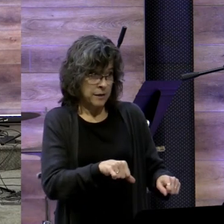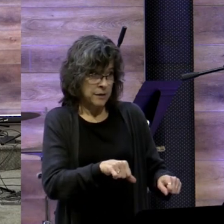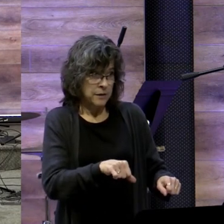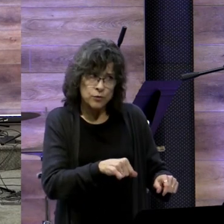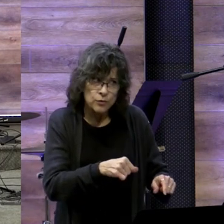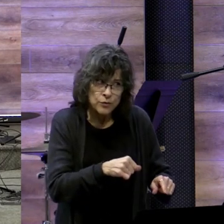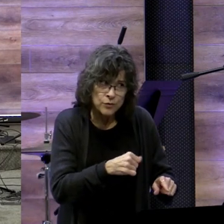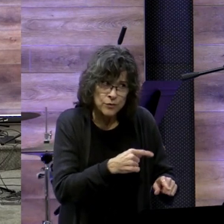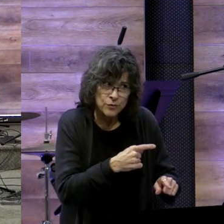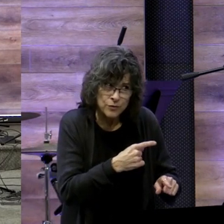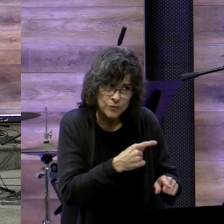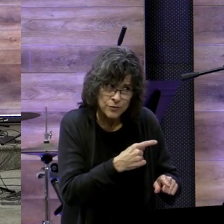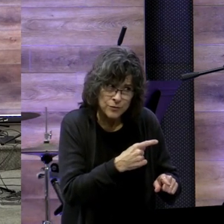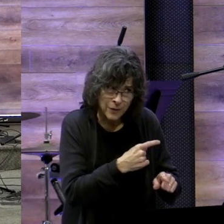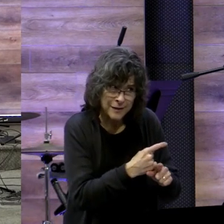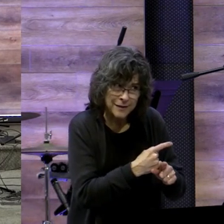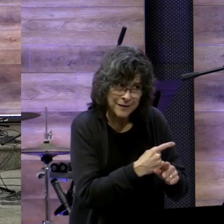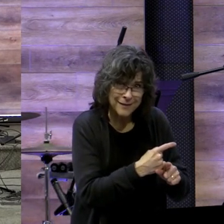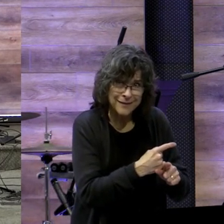You can.